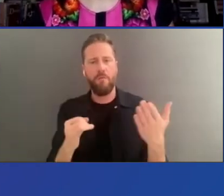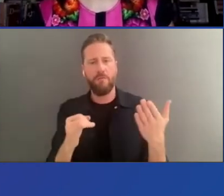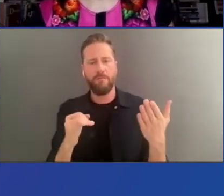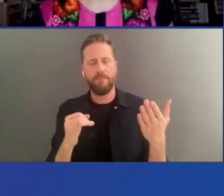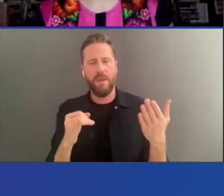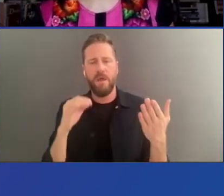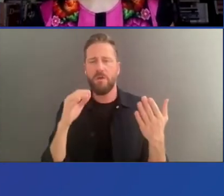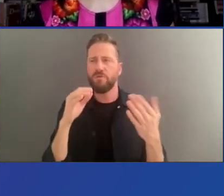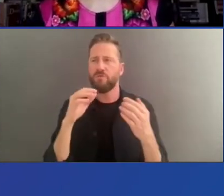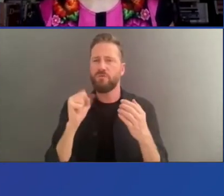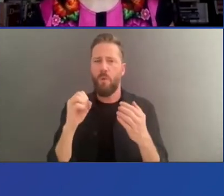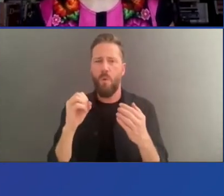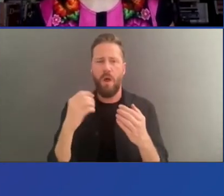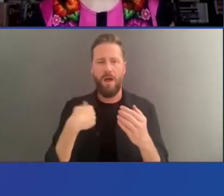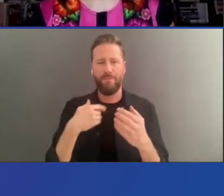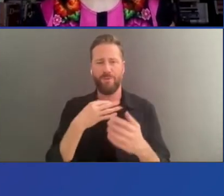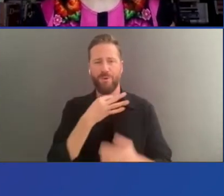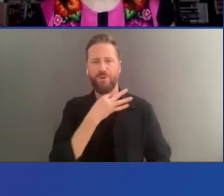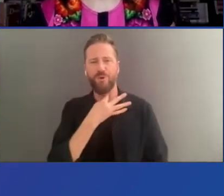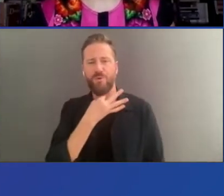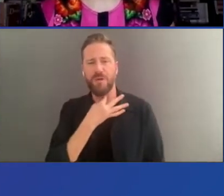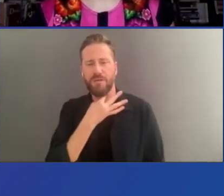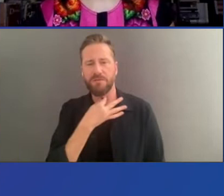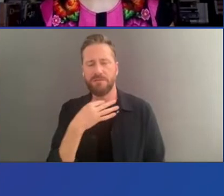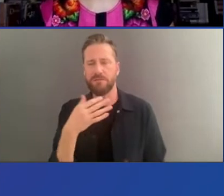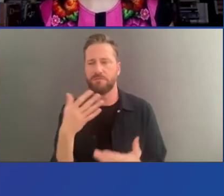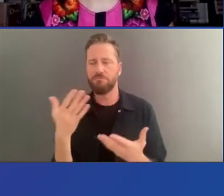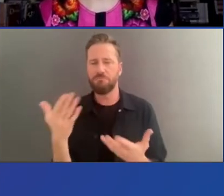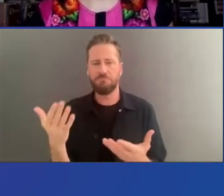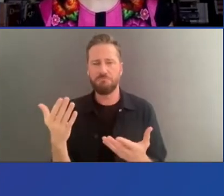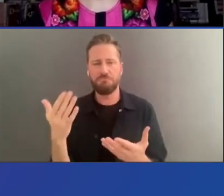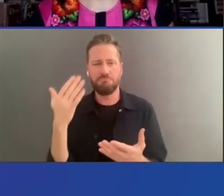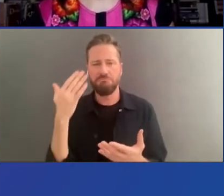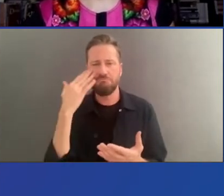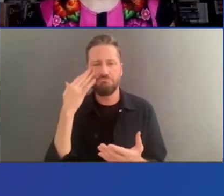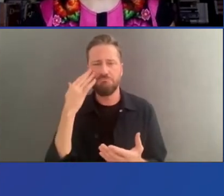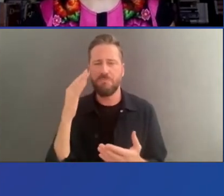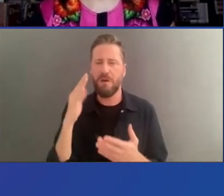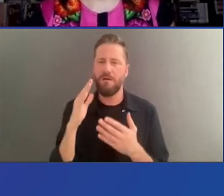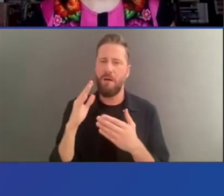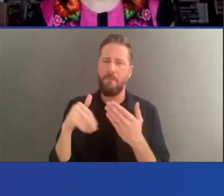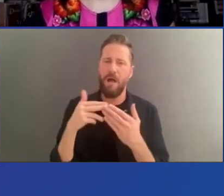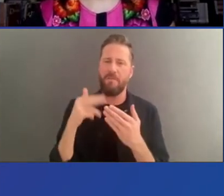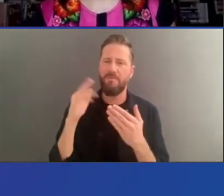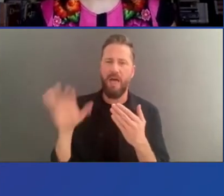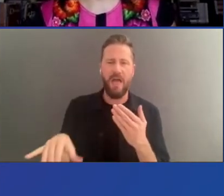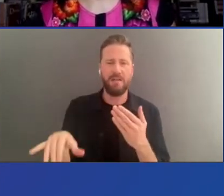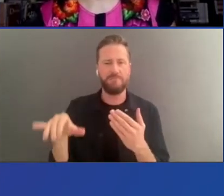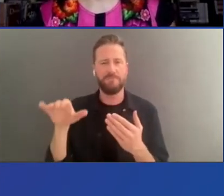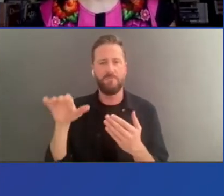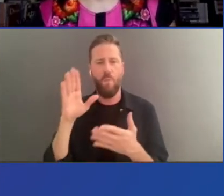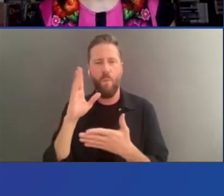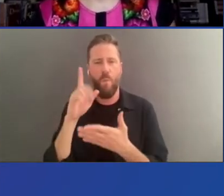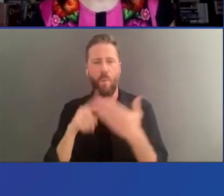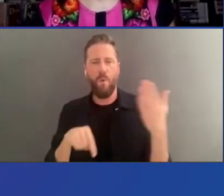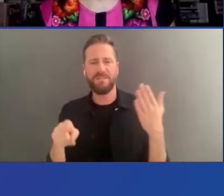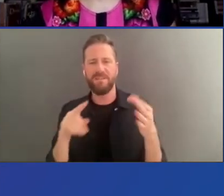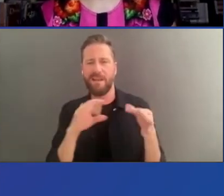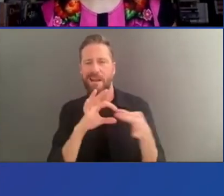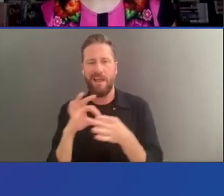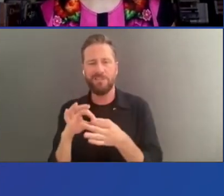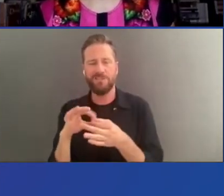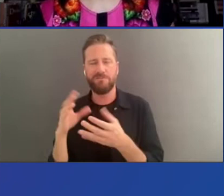And I'm just curious to know a little bit more about that. What has been the